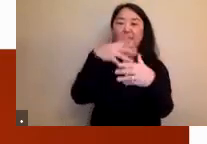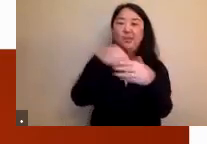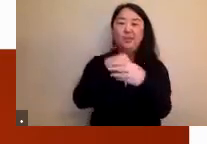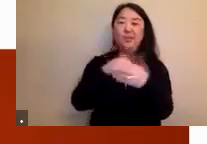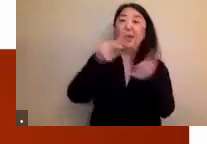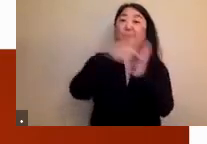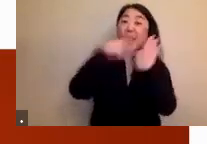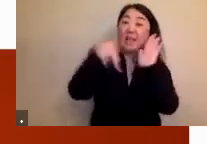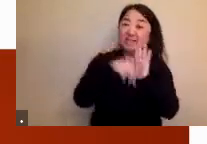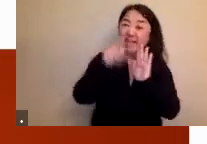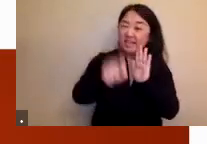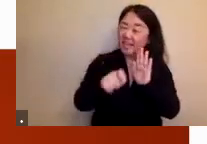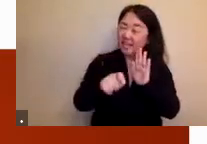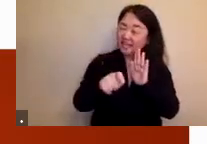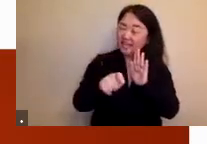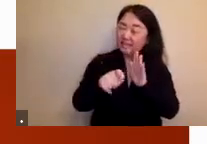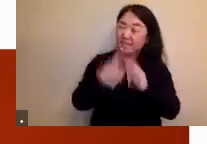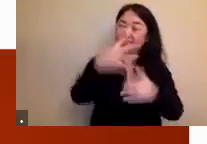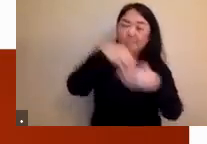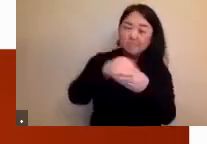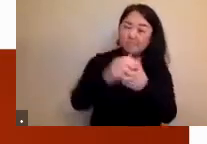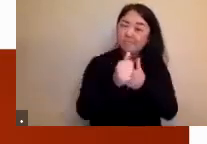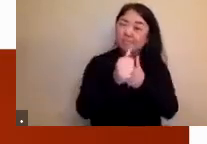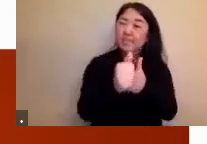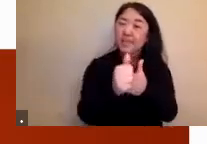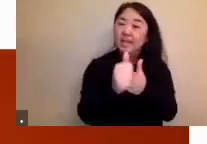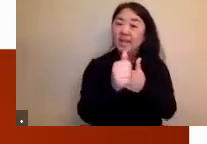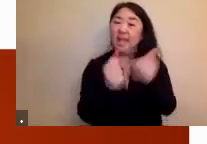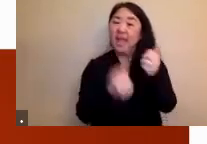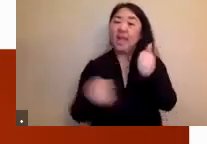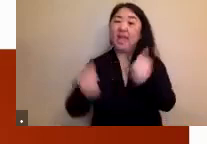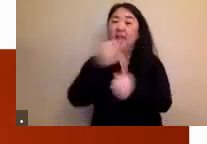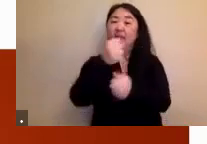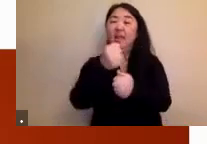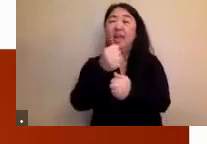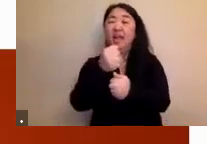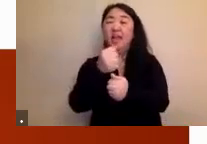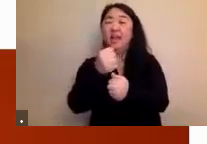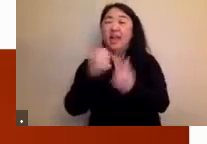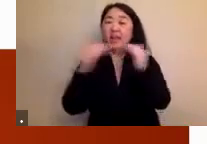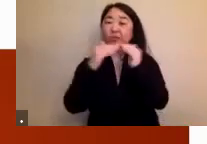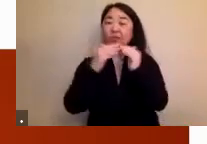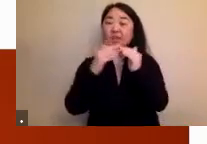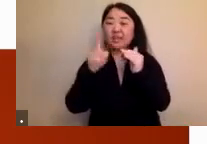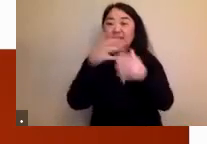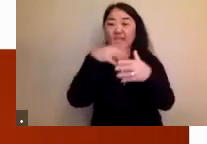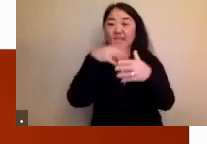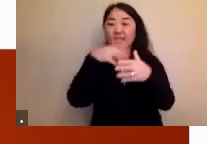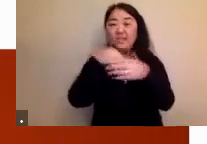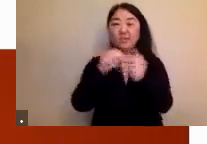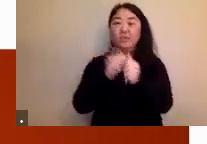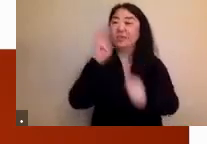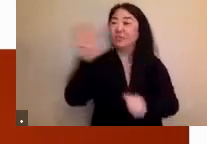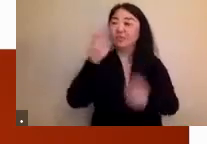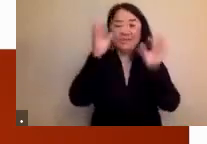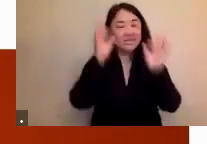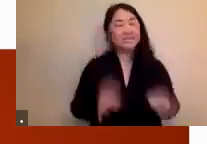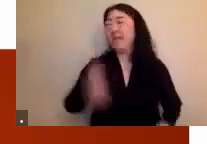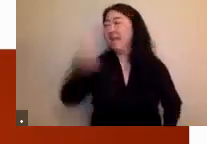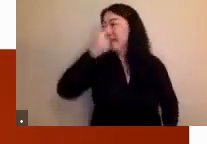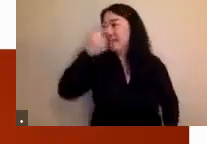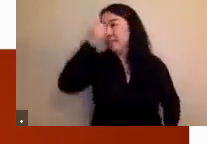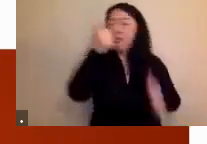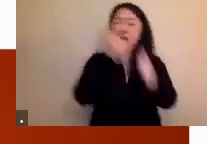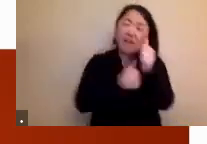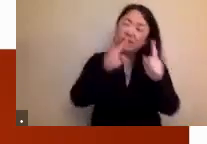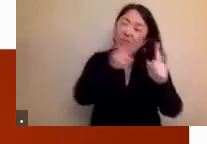be driven to ensure that equity is at the head of transportation decisions and that it's being considered in every single